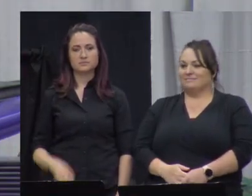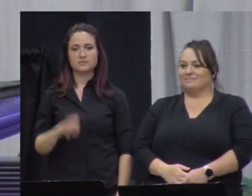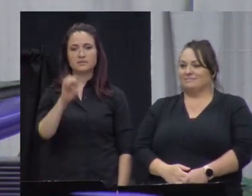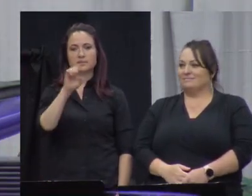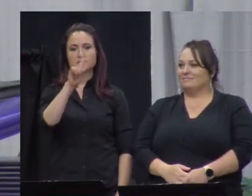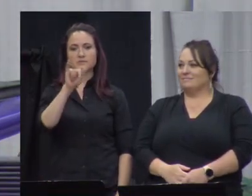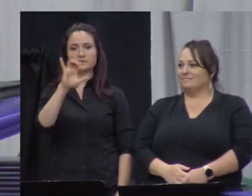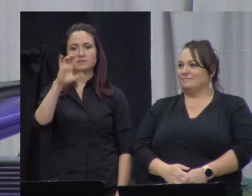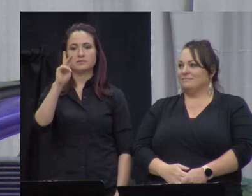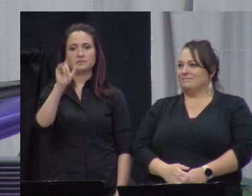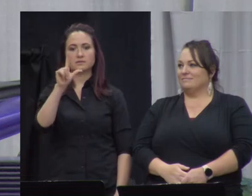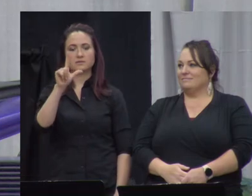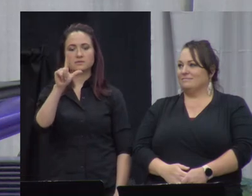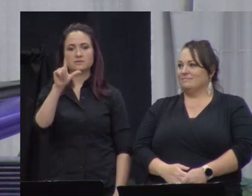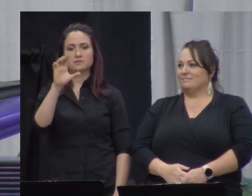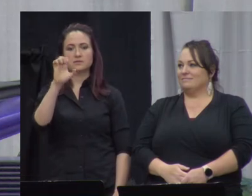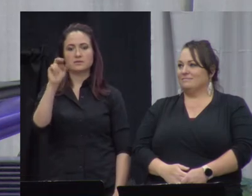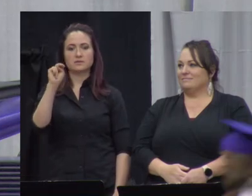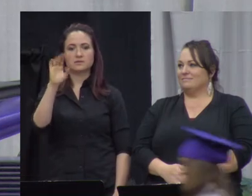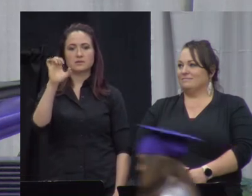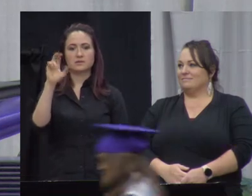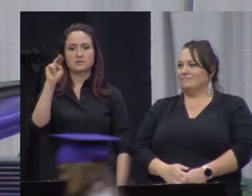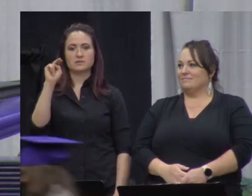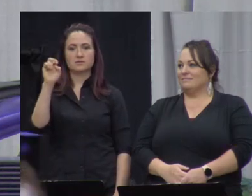Ezekiel Concannon.